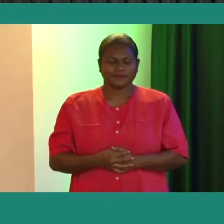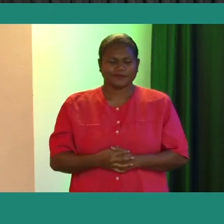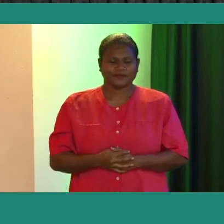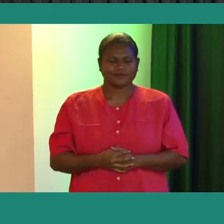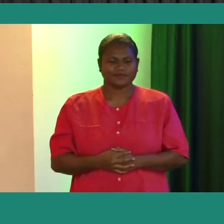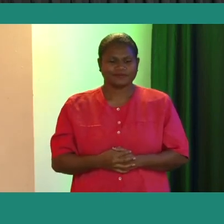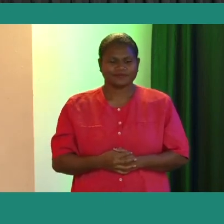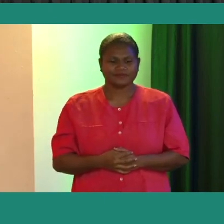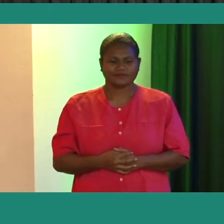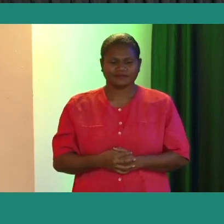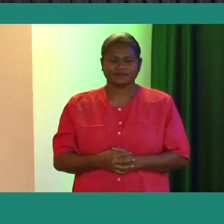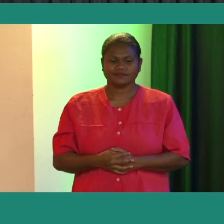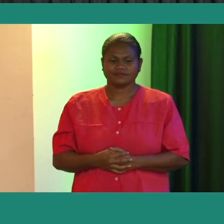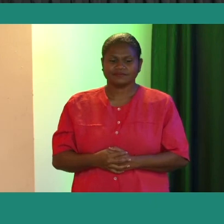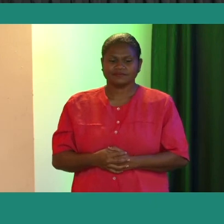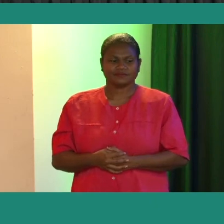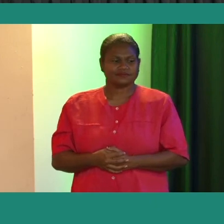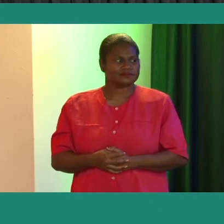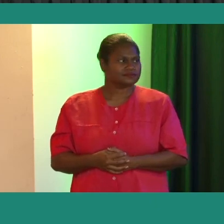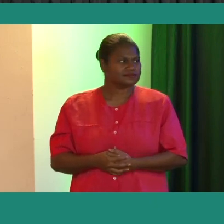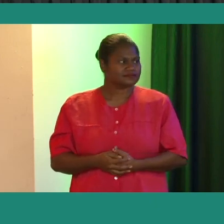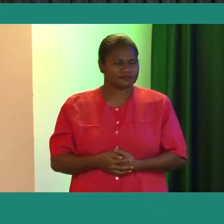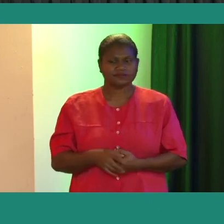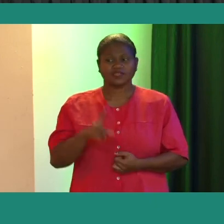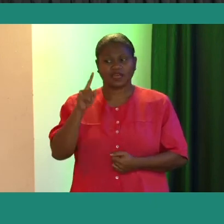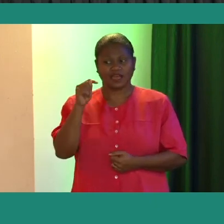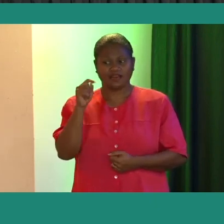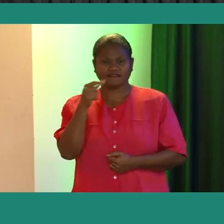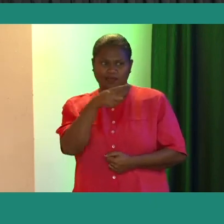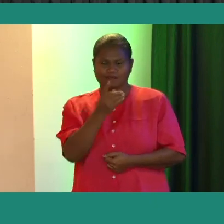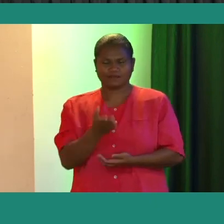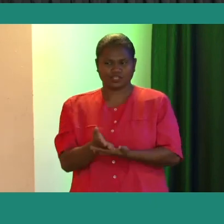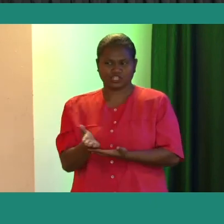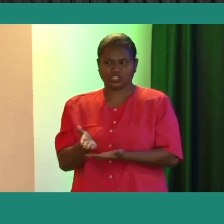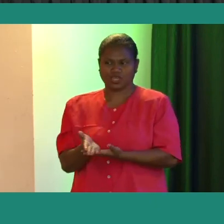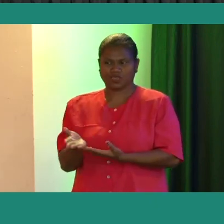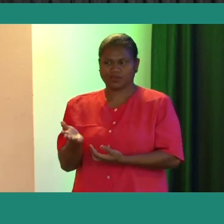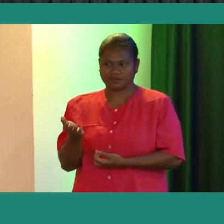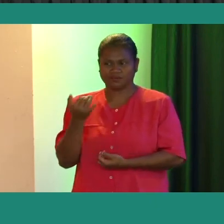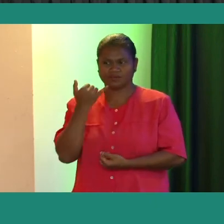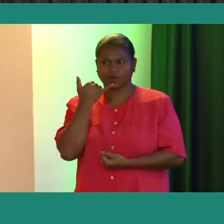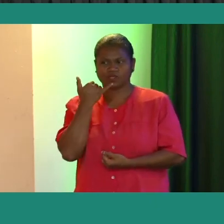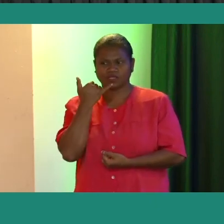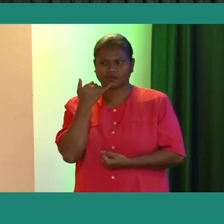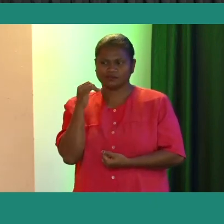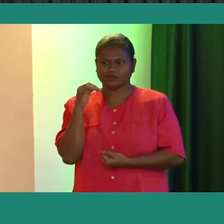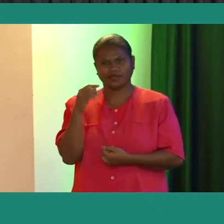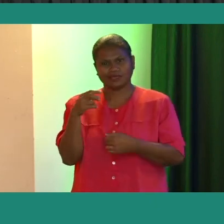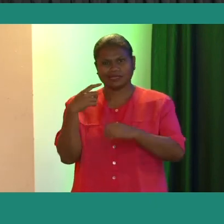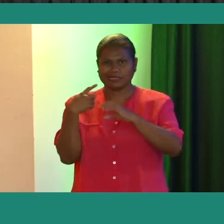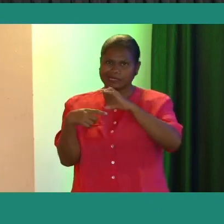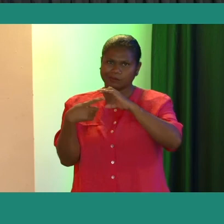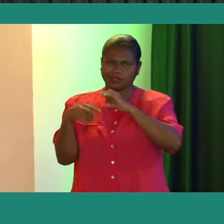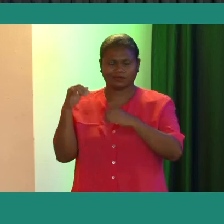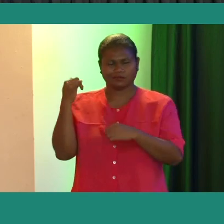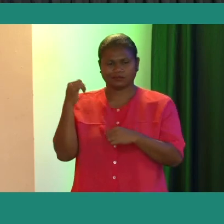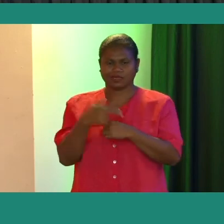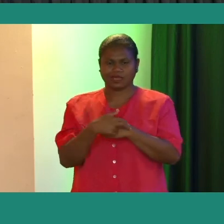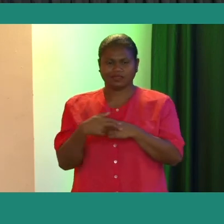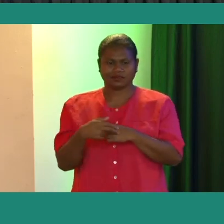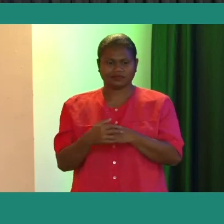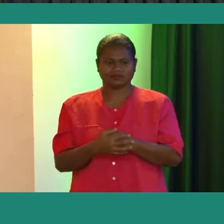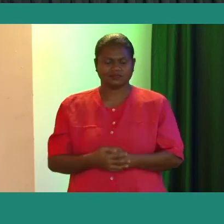with our GESI officer and lay after, and I will share it after this discussion. So there's one more question. In